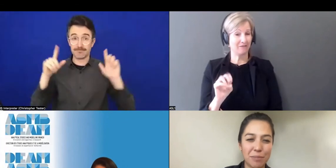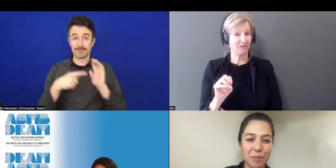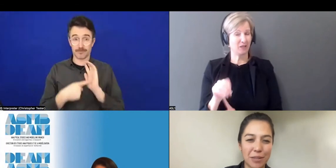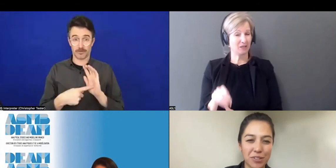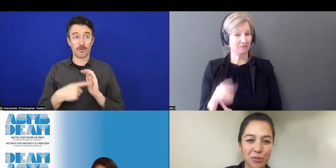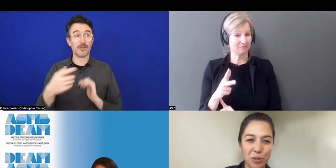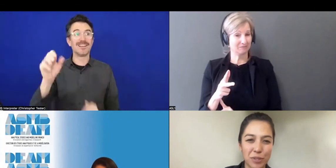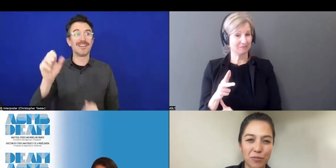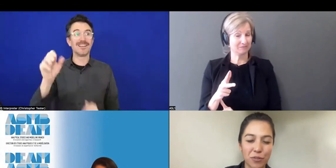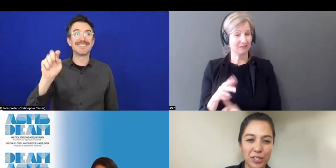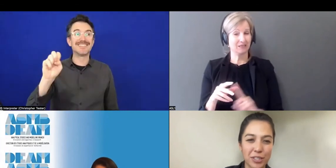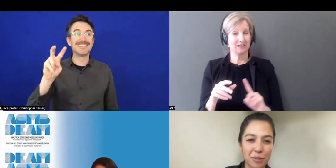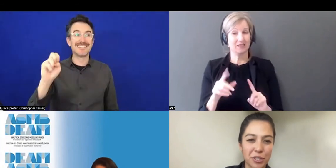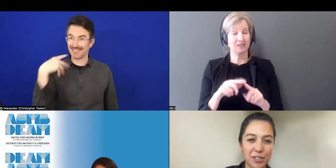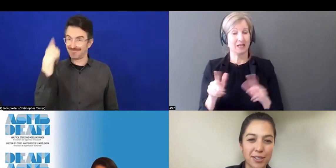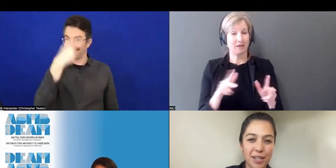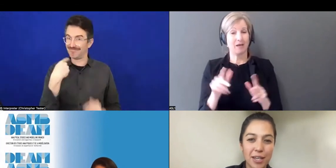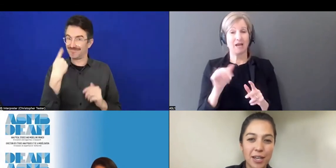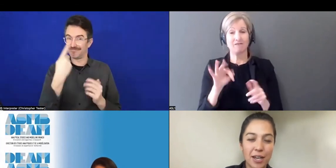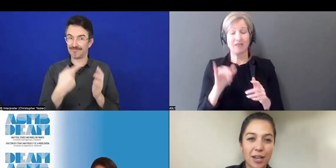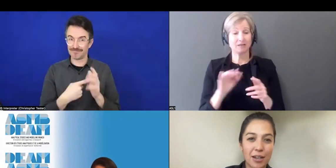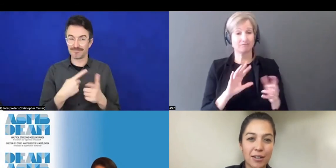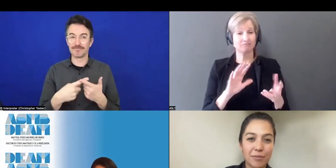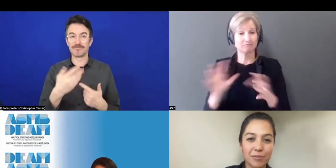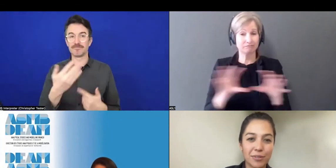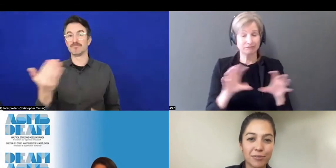if that becomes disruptive for the interpreters,